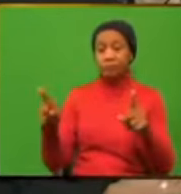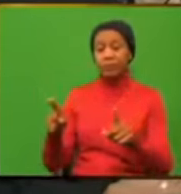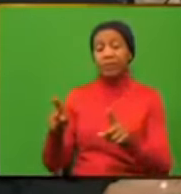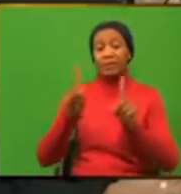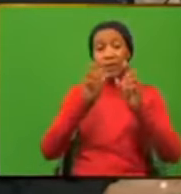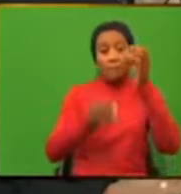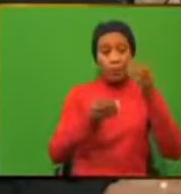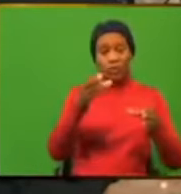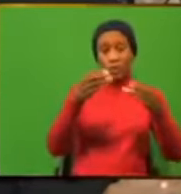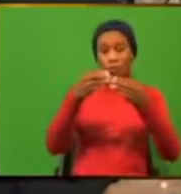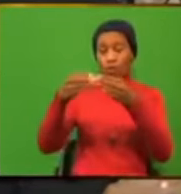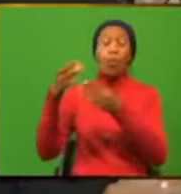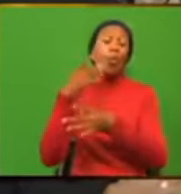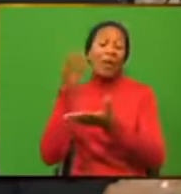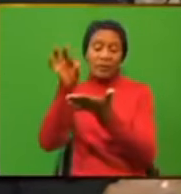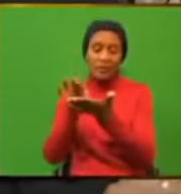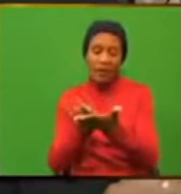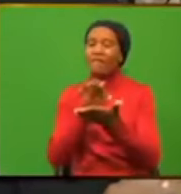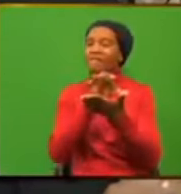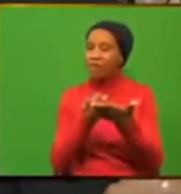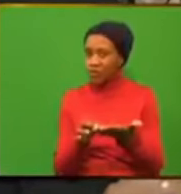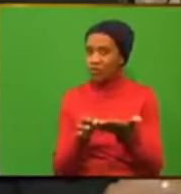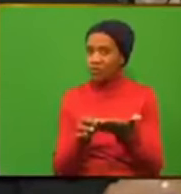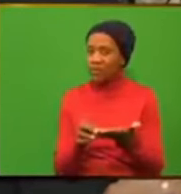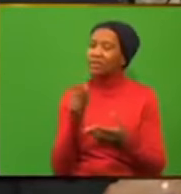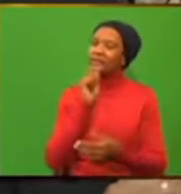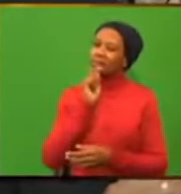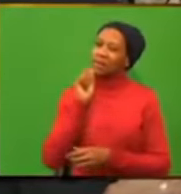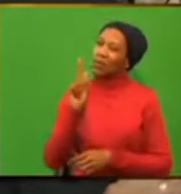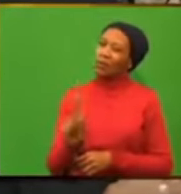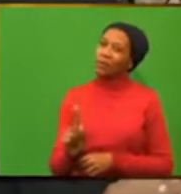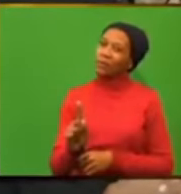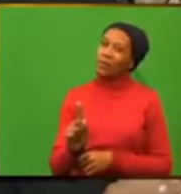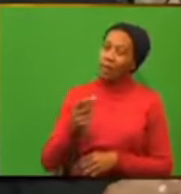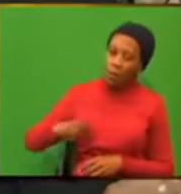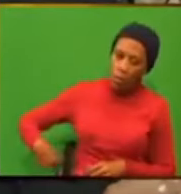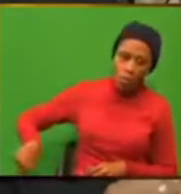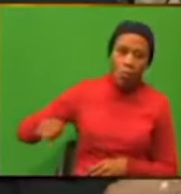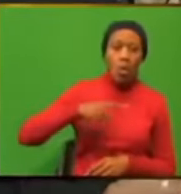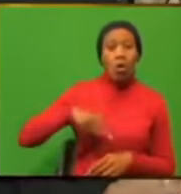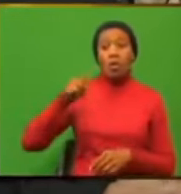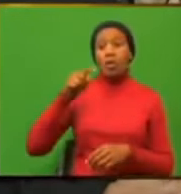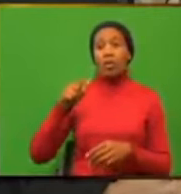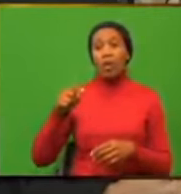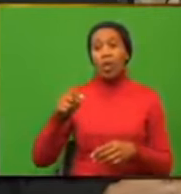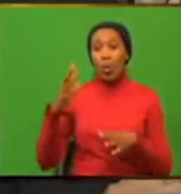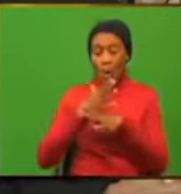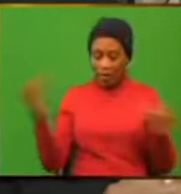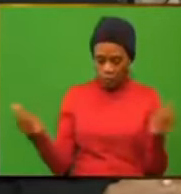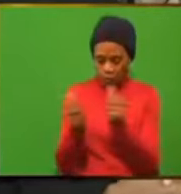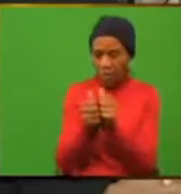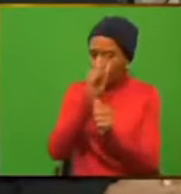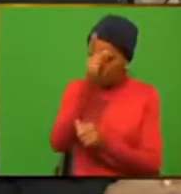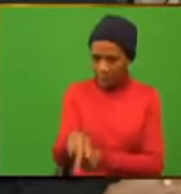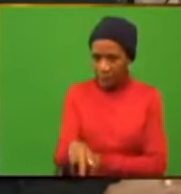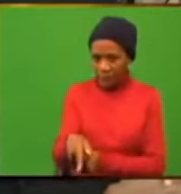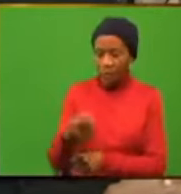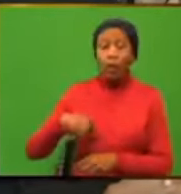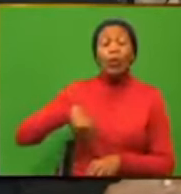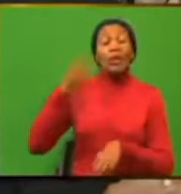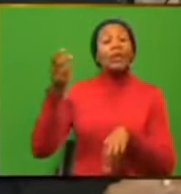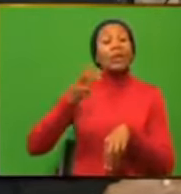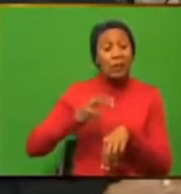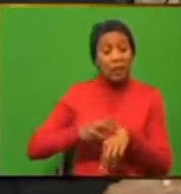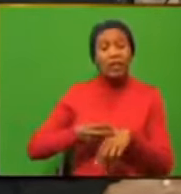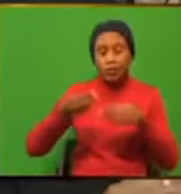parties during the election. That message told us that no one party has all of the answers, and that we will need to